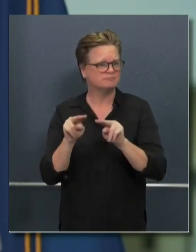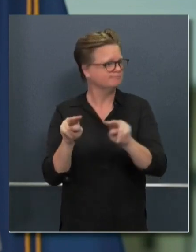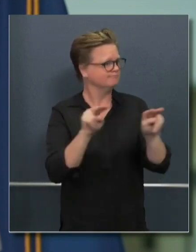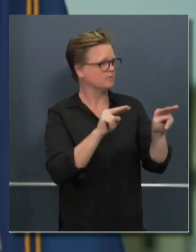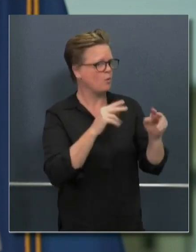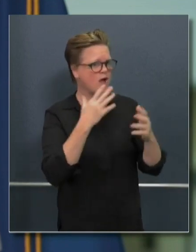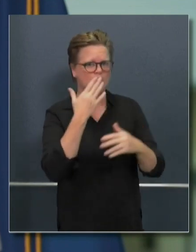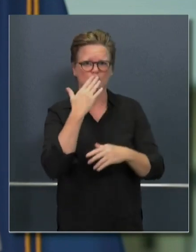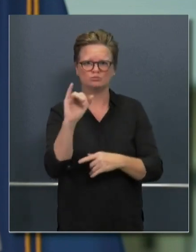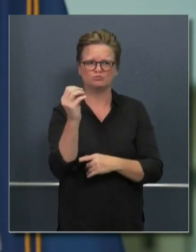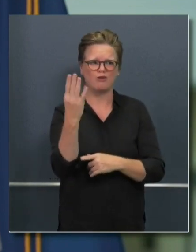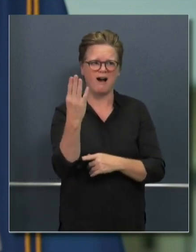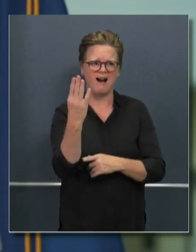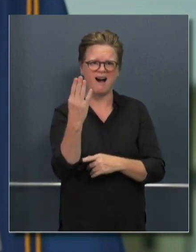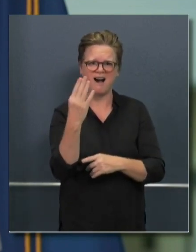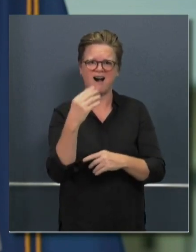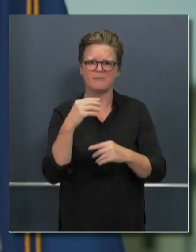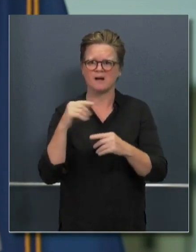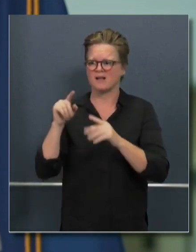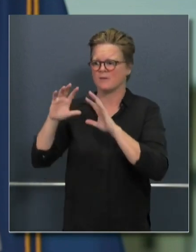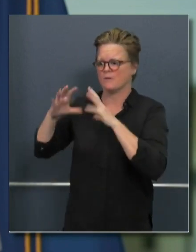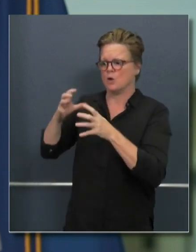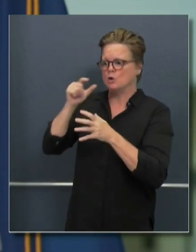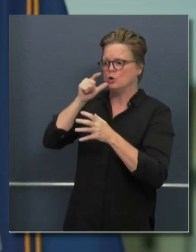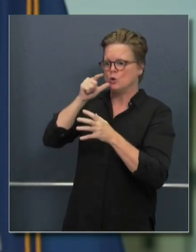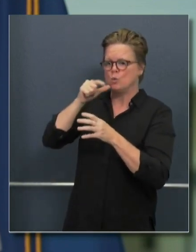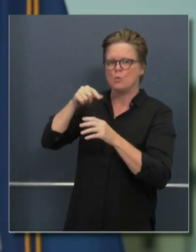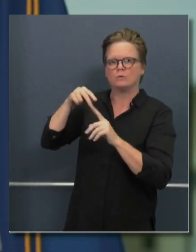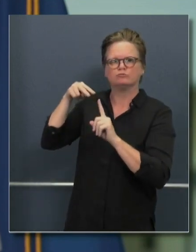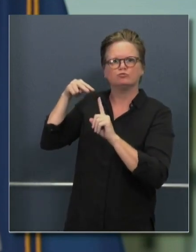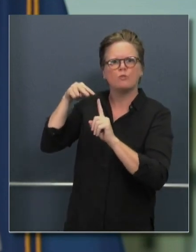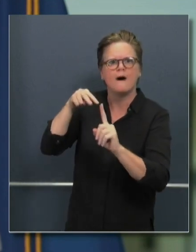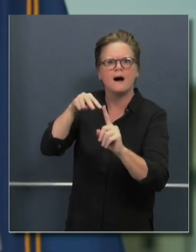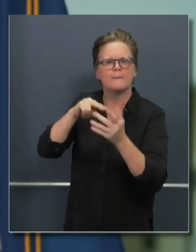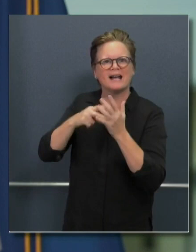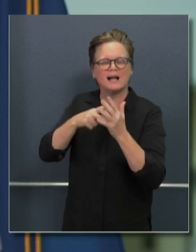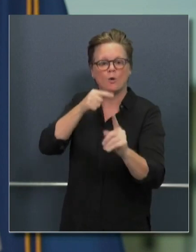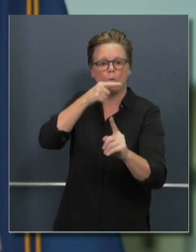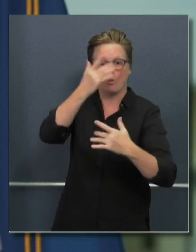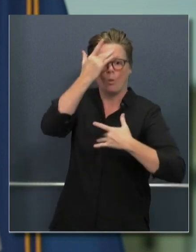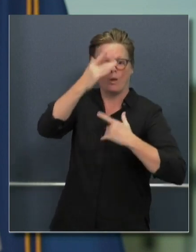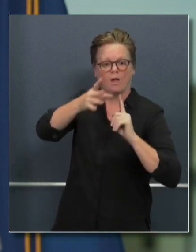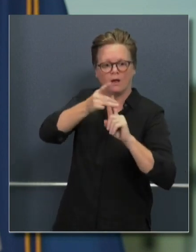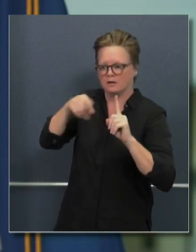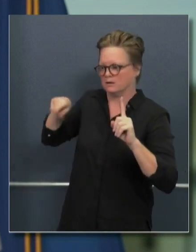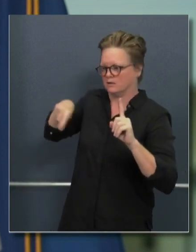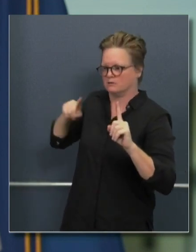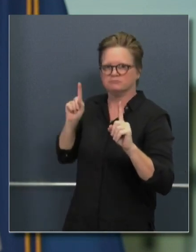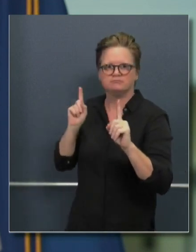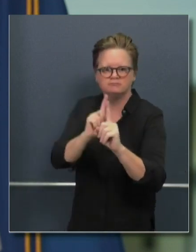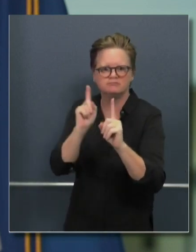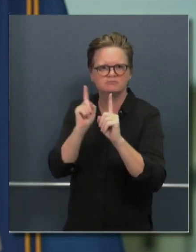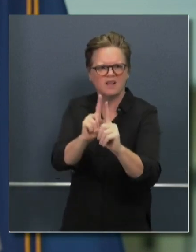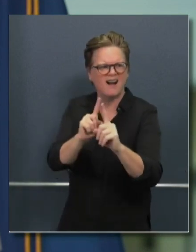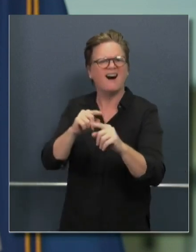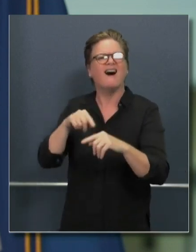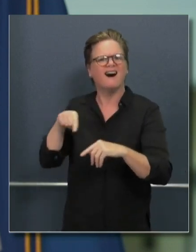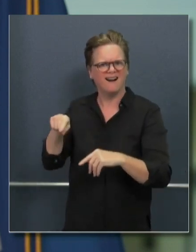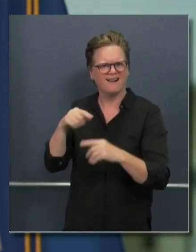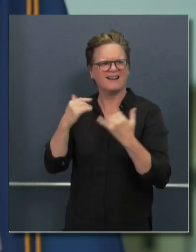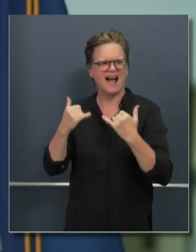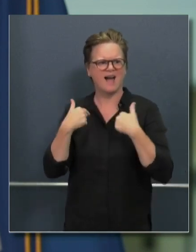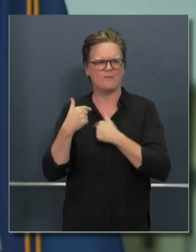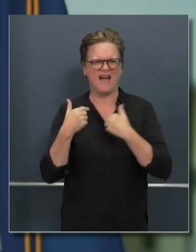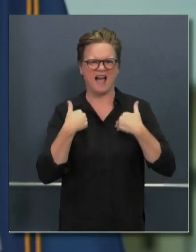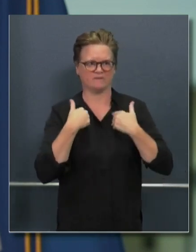phase one. We made the point it's phase one by the end of this month. You see we're on pace, 7,098 individuals that have